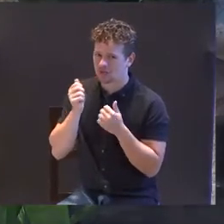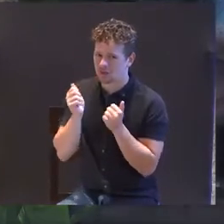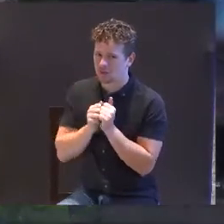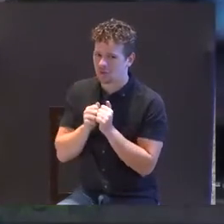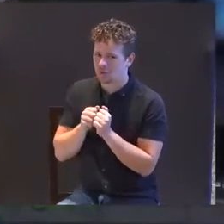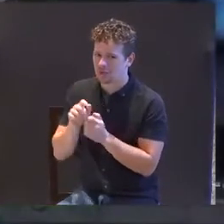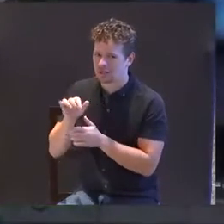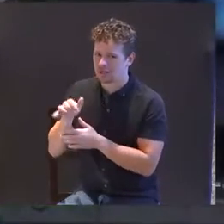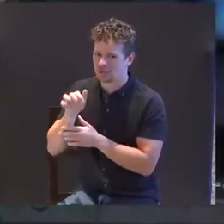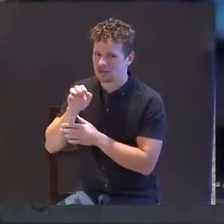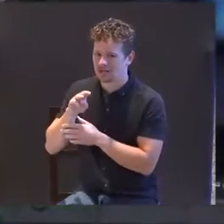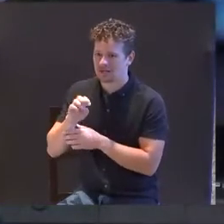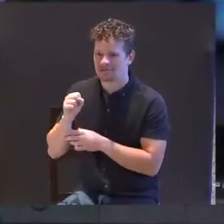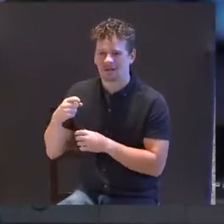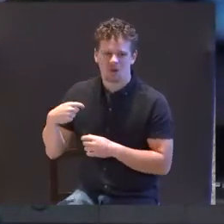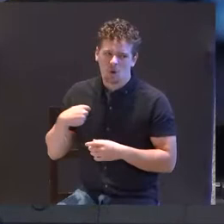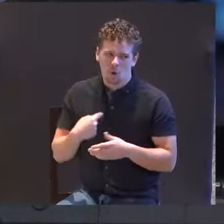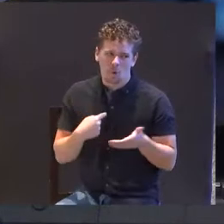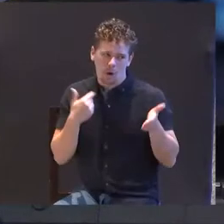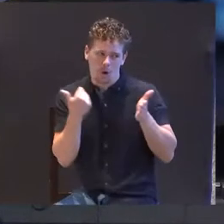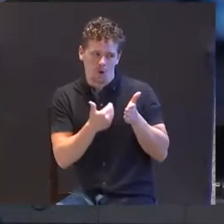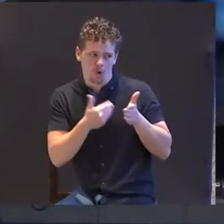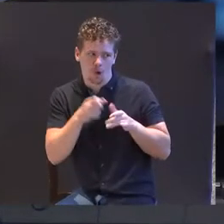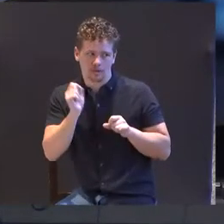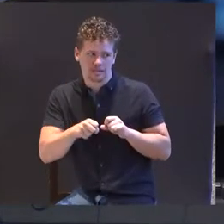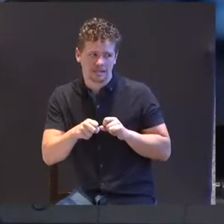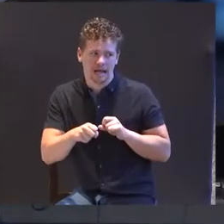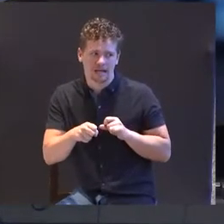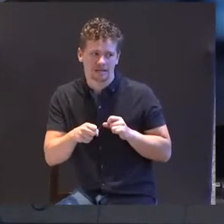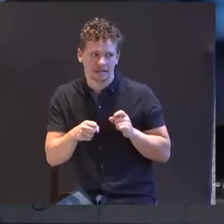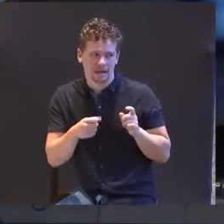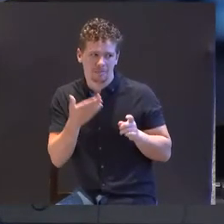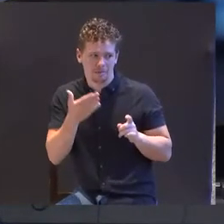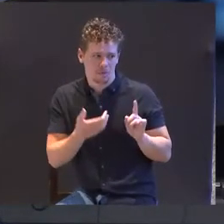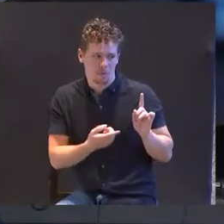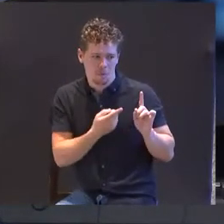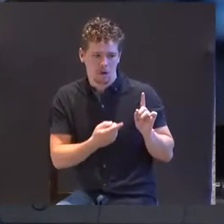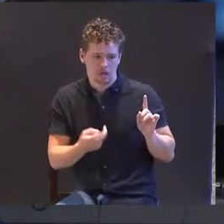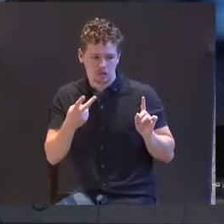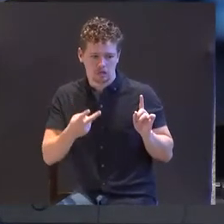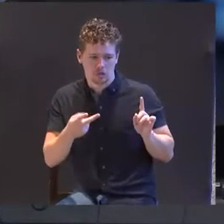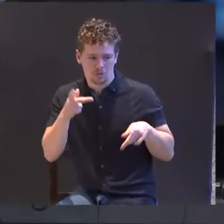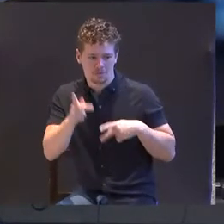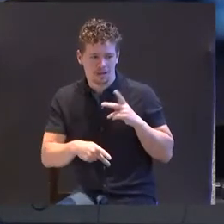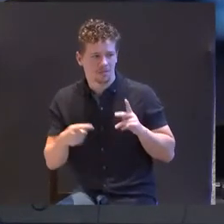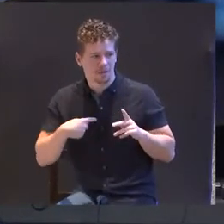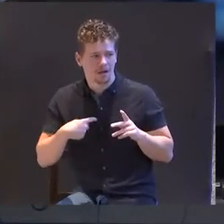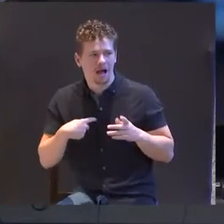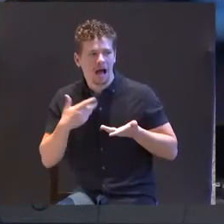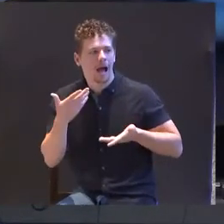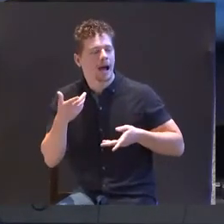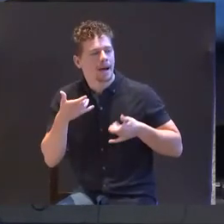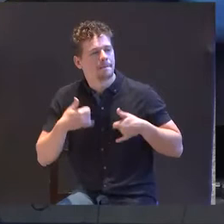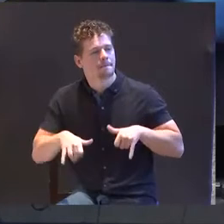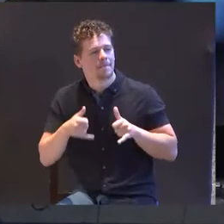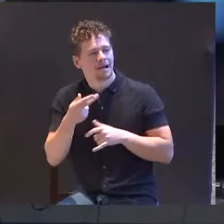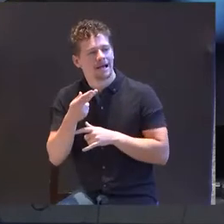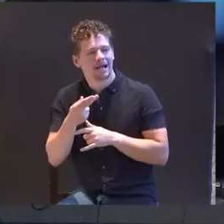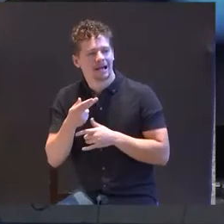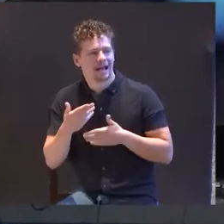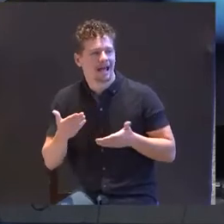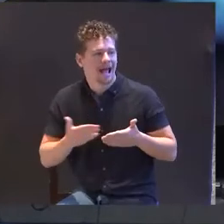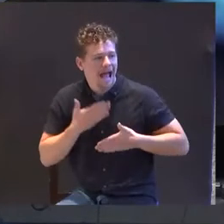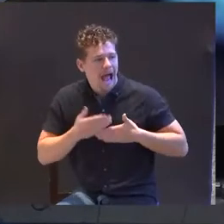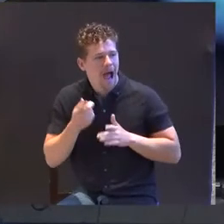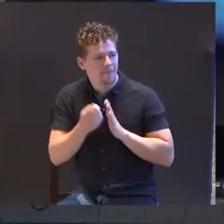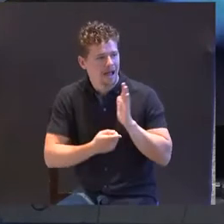and 1 degree of separation. I know. I played Happy Hour at the Hyatt Regency for a while in the lobby, and